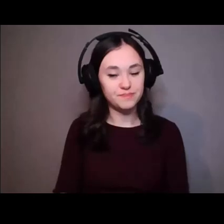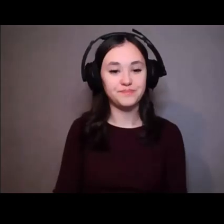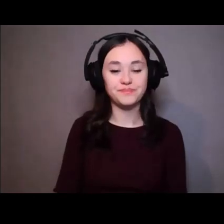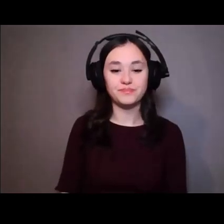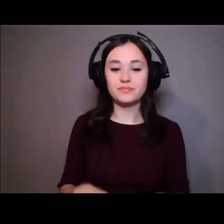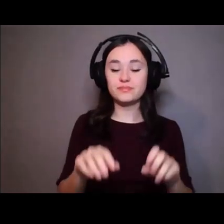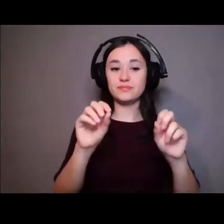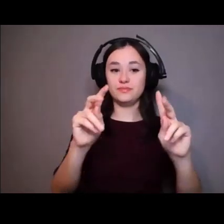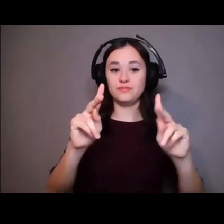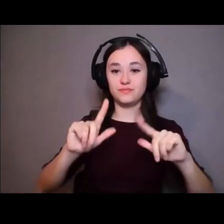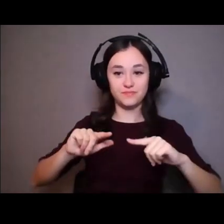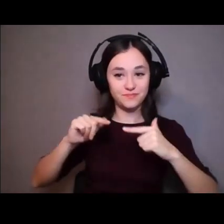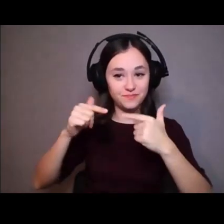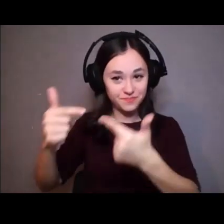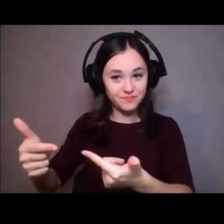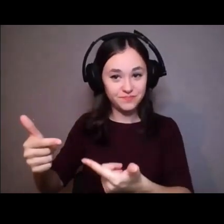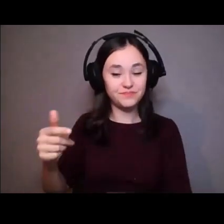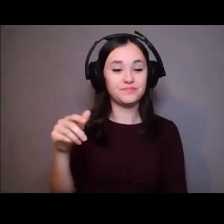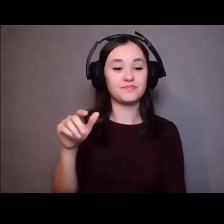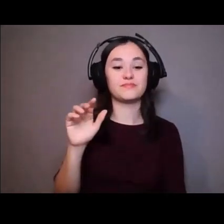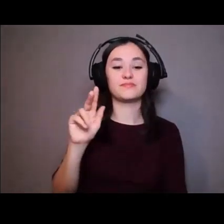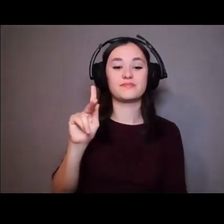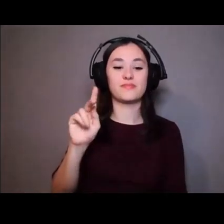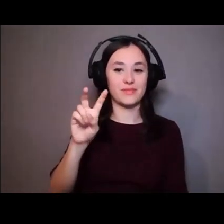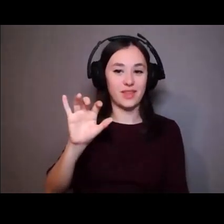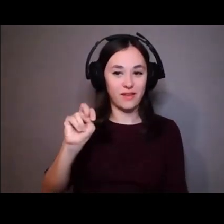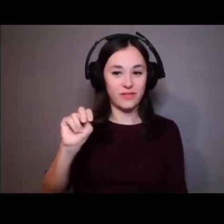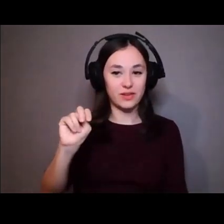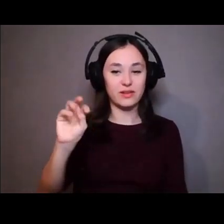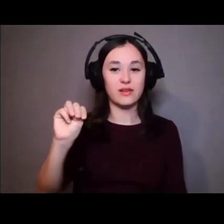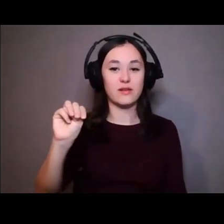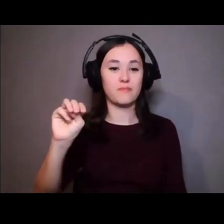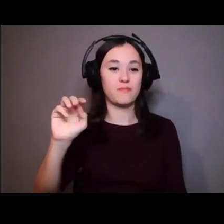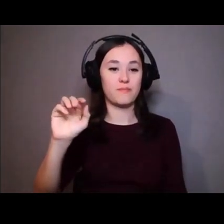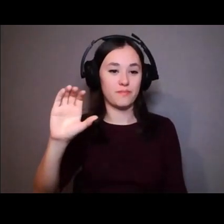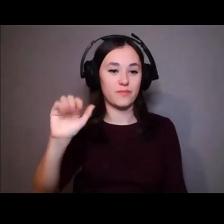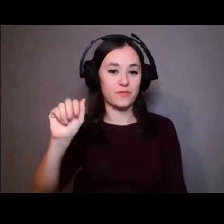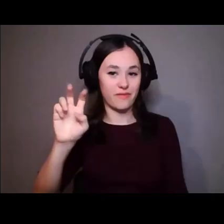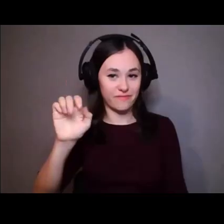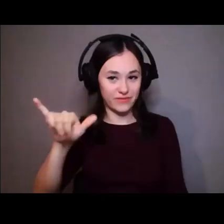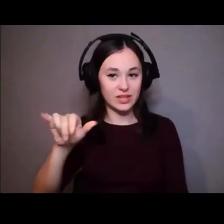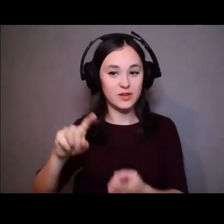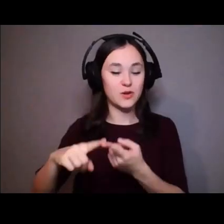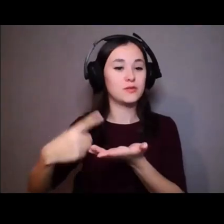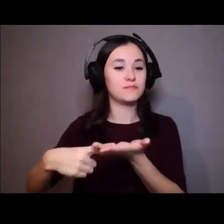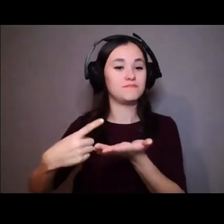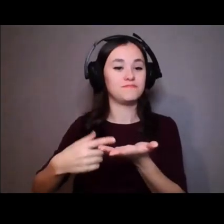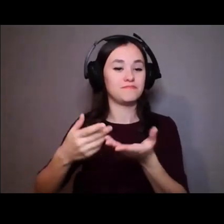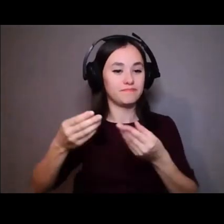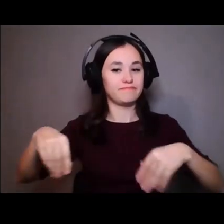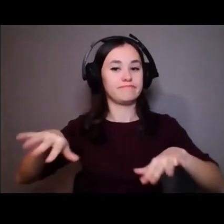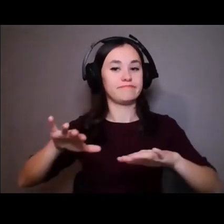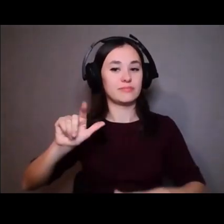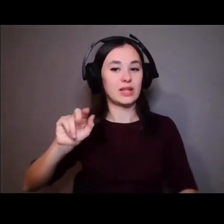off now to my colleague, Kevin McAvee, to walk us through the landscape analysis.